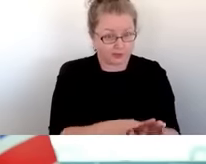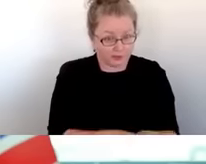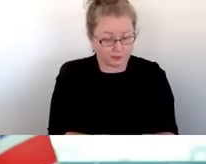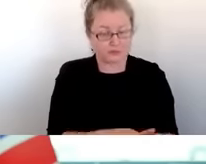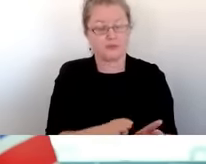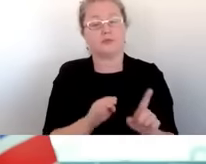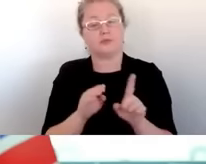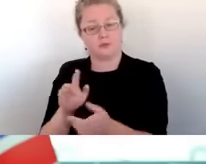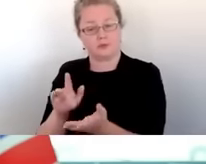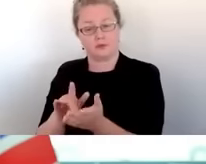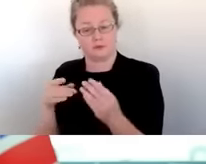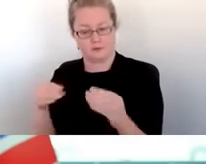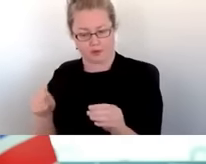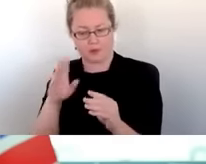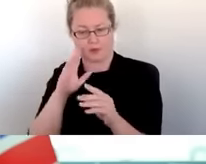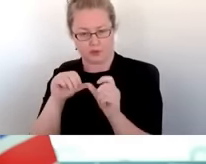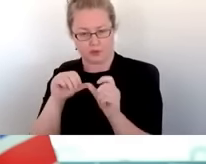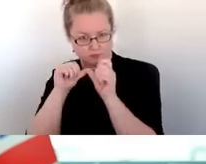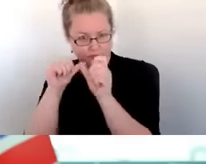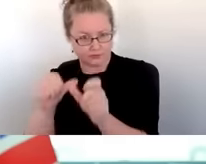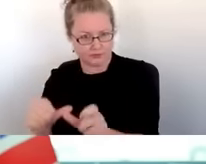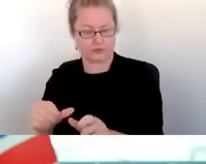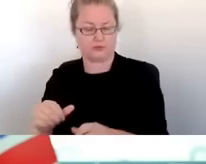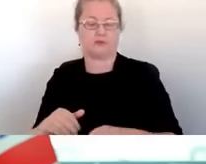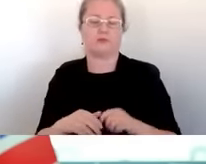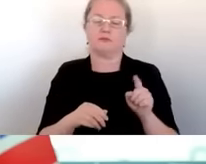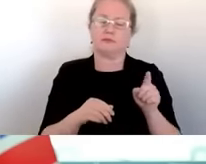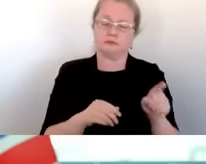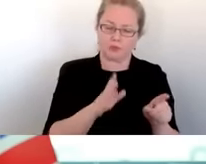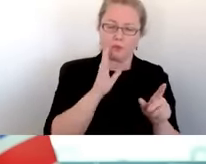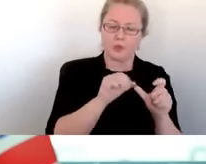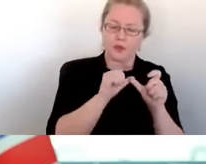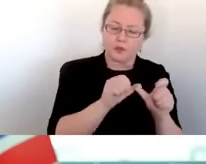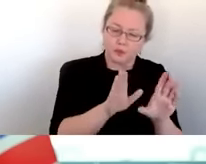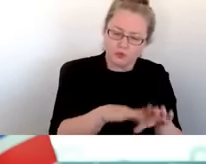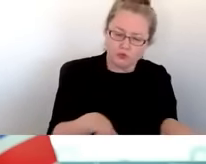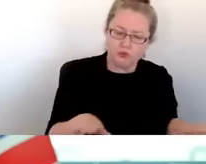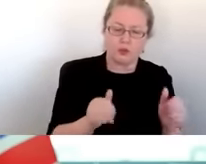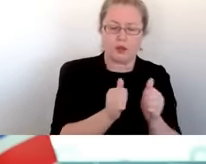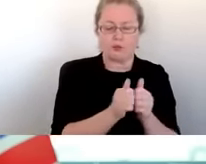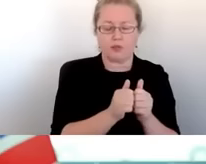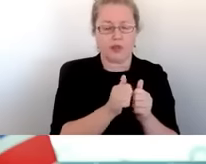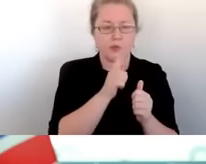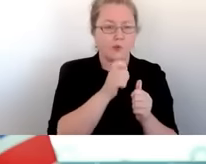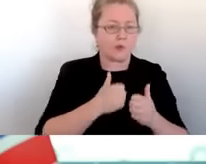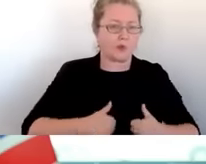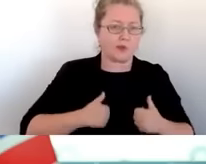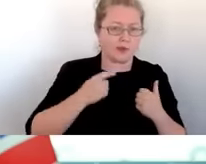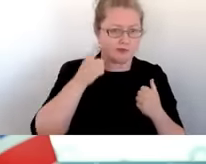health authorities will carry on doing the difficult to reach, the facility program, and the children.